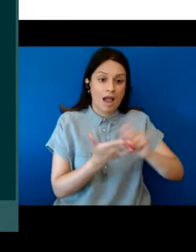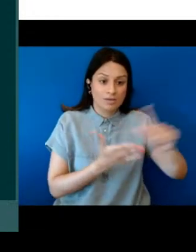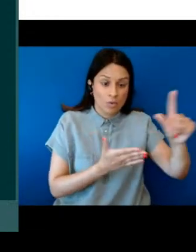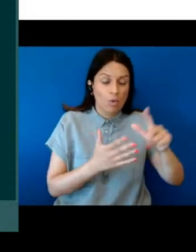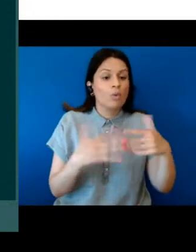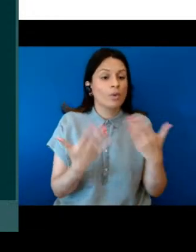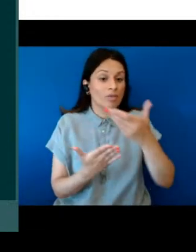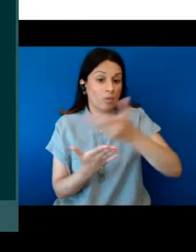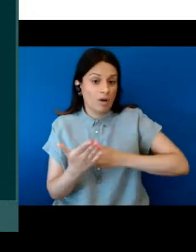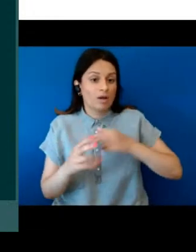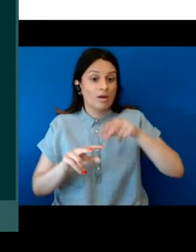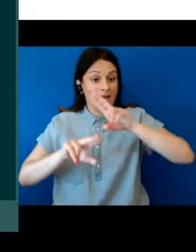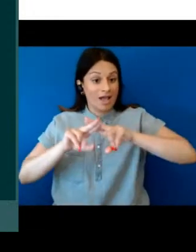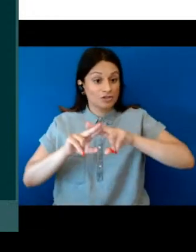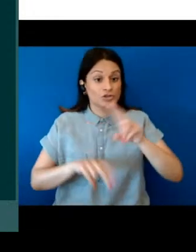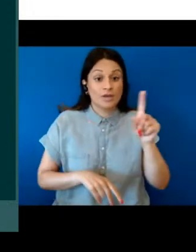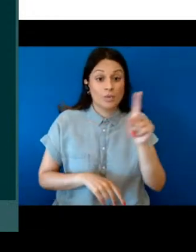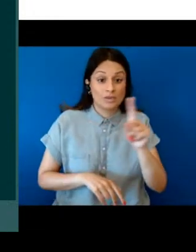hashtag